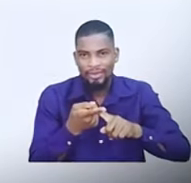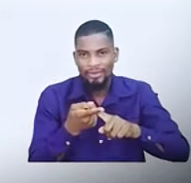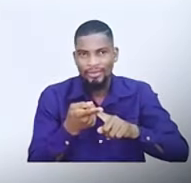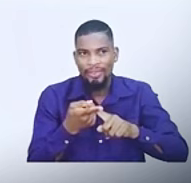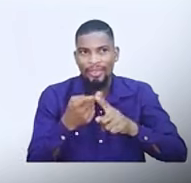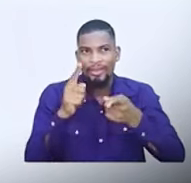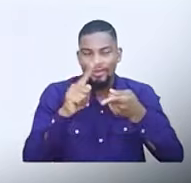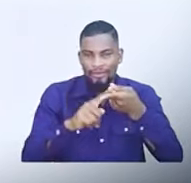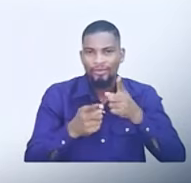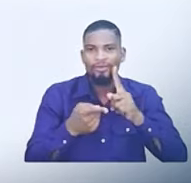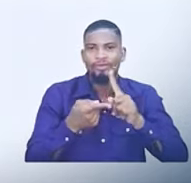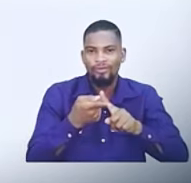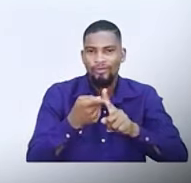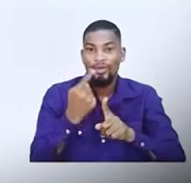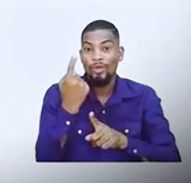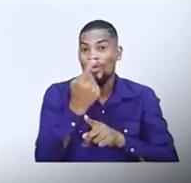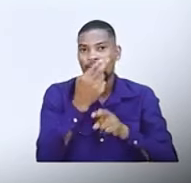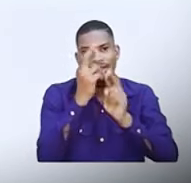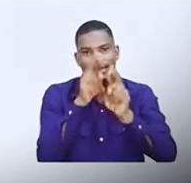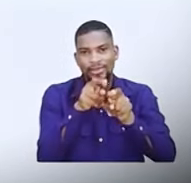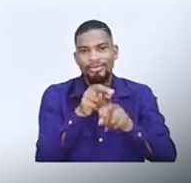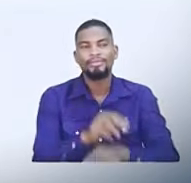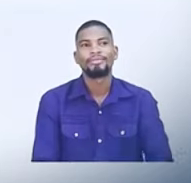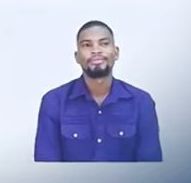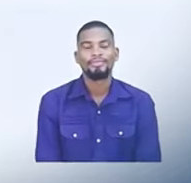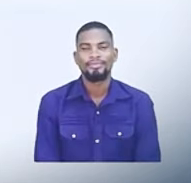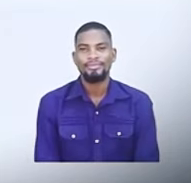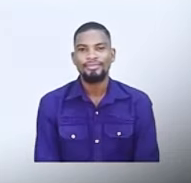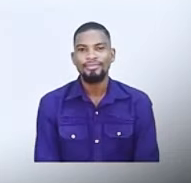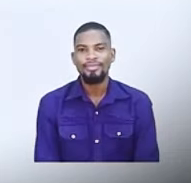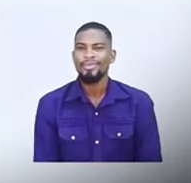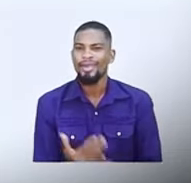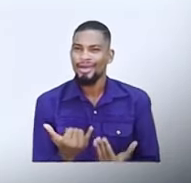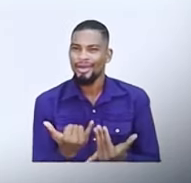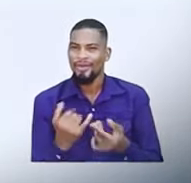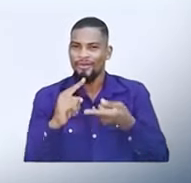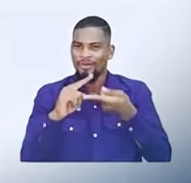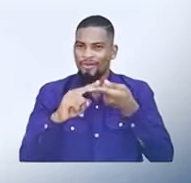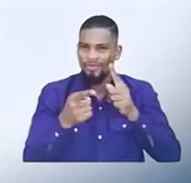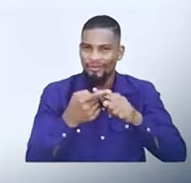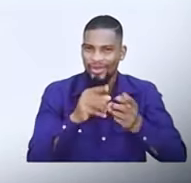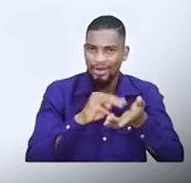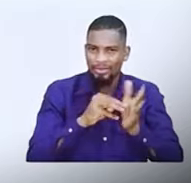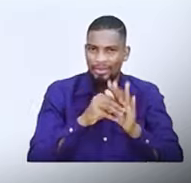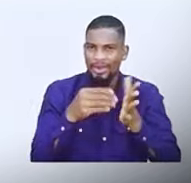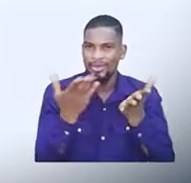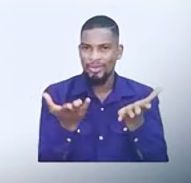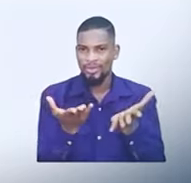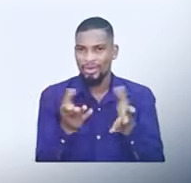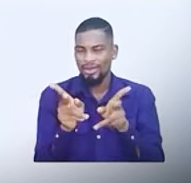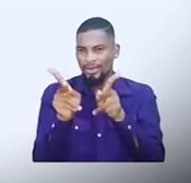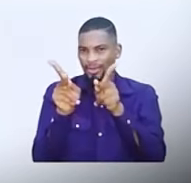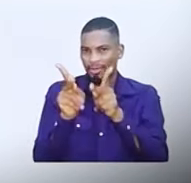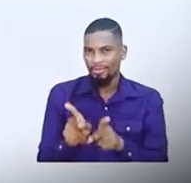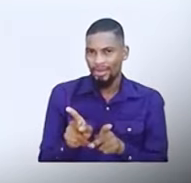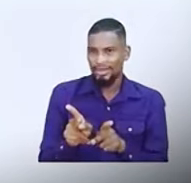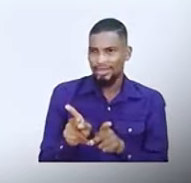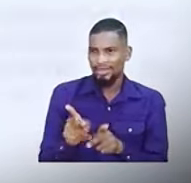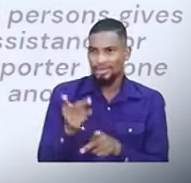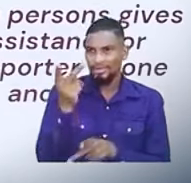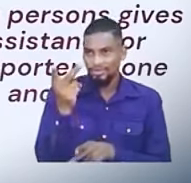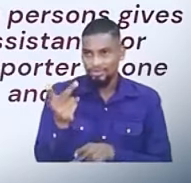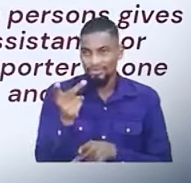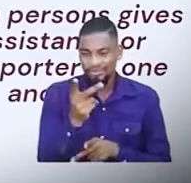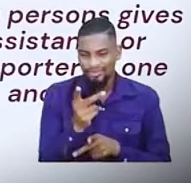His friend is the answer. When we talk about a friend, we mean person attached to one